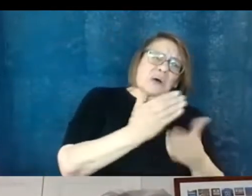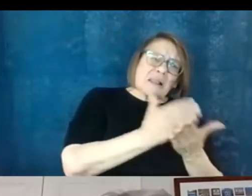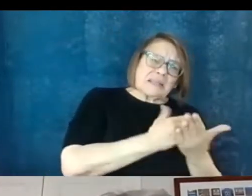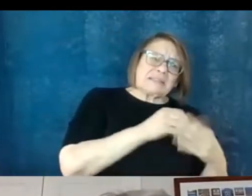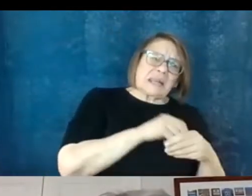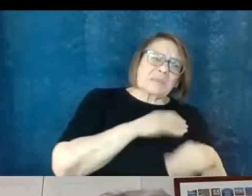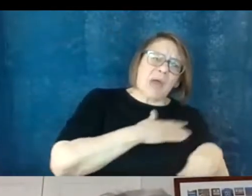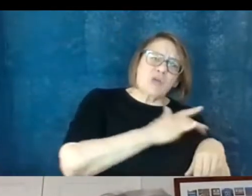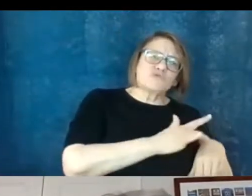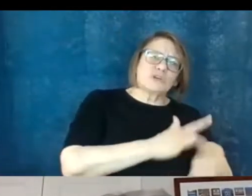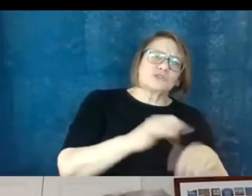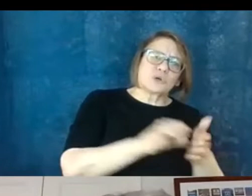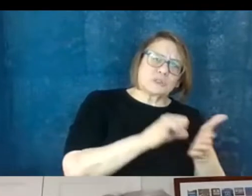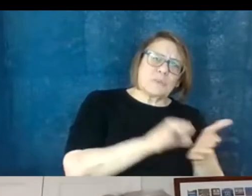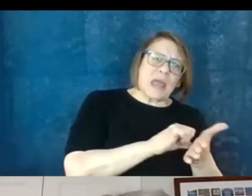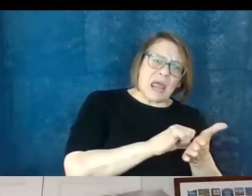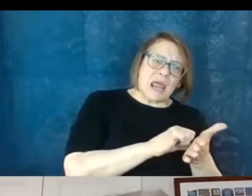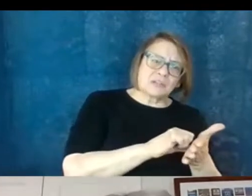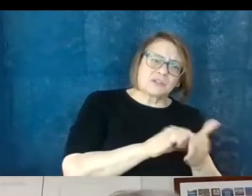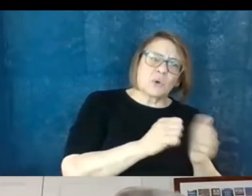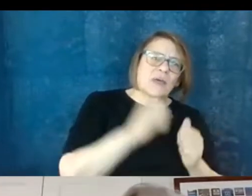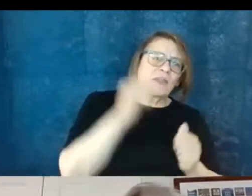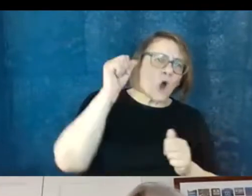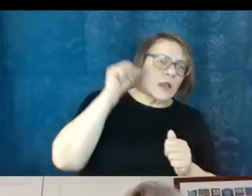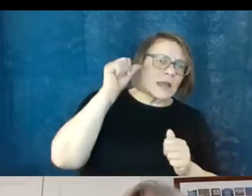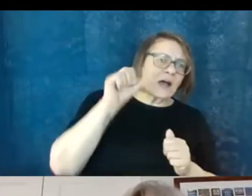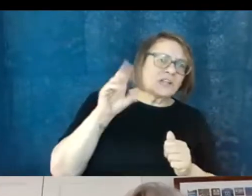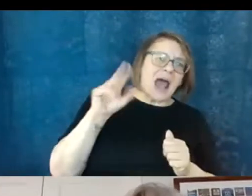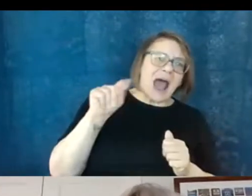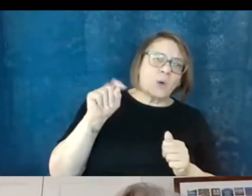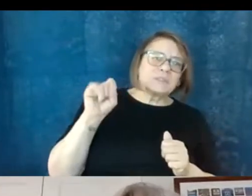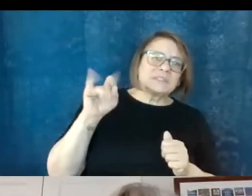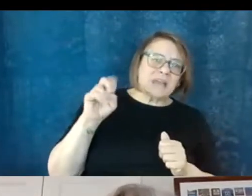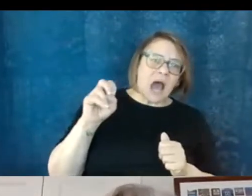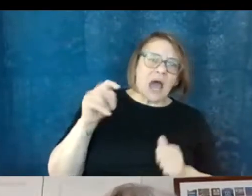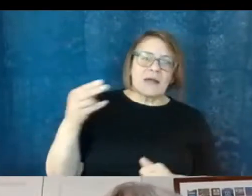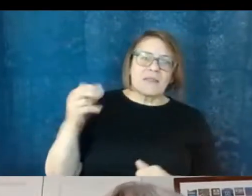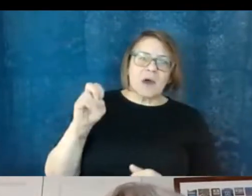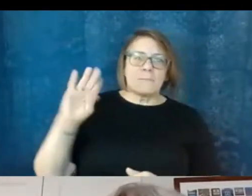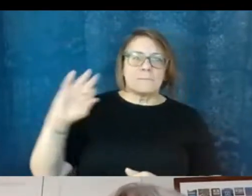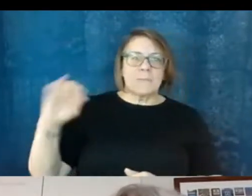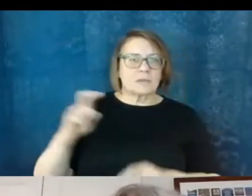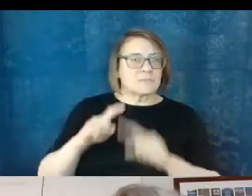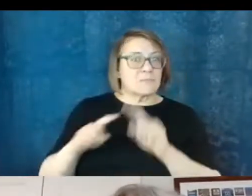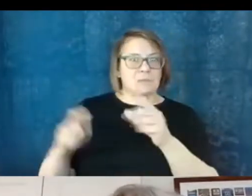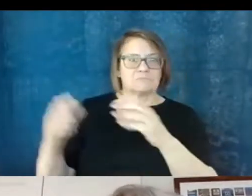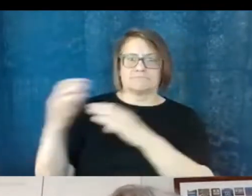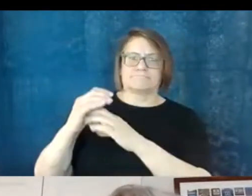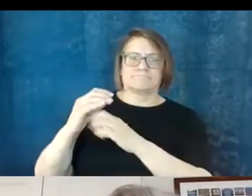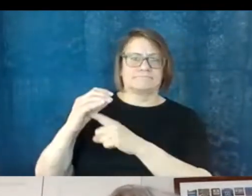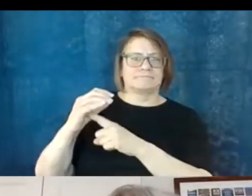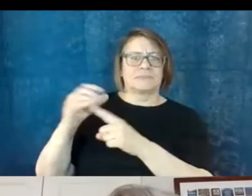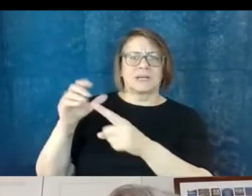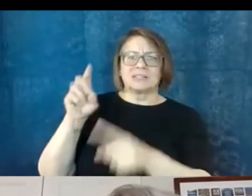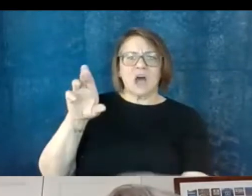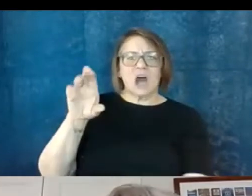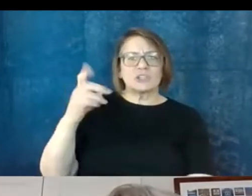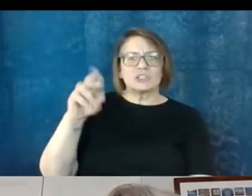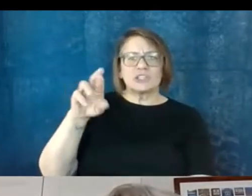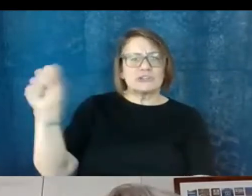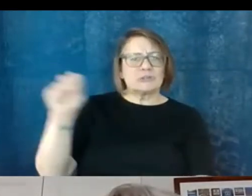page with Audiology Outside the Box as well, but not as many as Dr. Childress has. So definitely check out